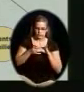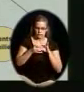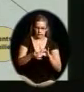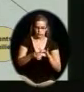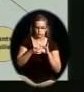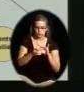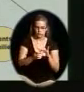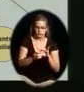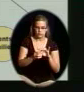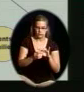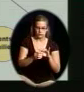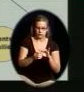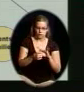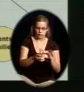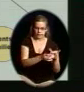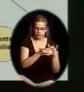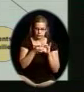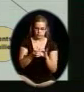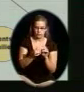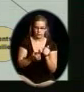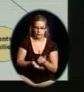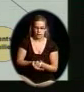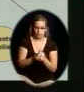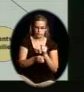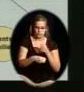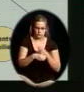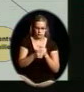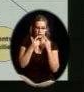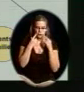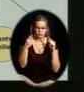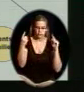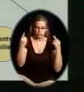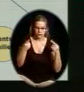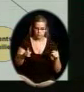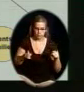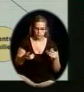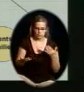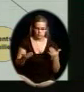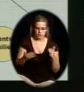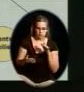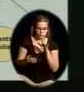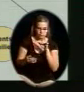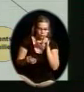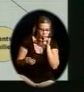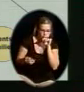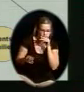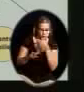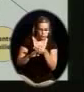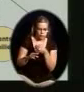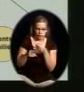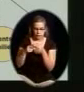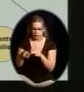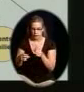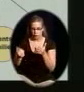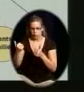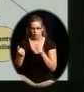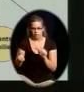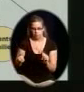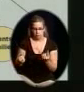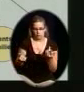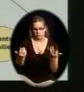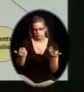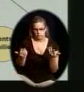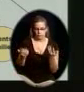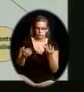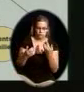and relationships helps to make achievement happen. You know, maybe it's a chicken before the egg kind of thing, and which comes first. But if we have